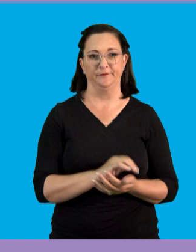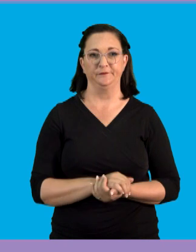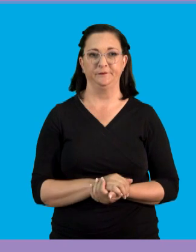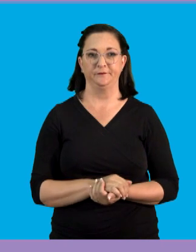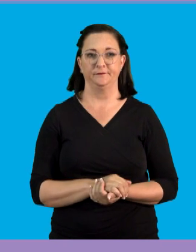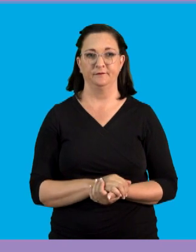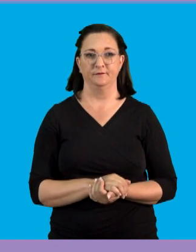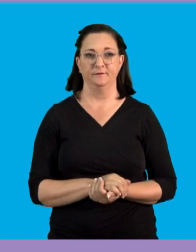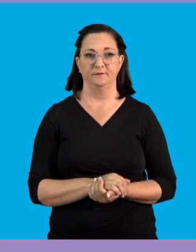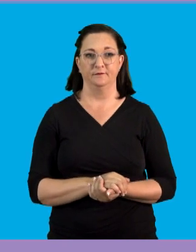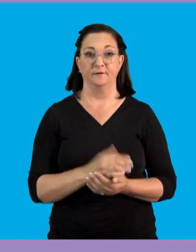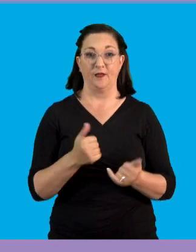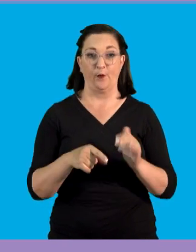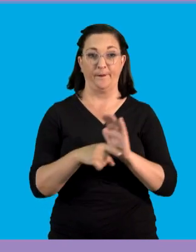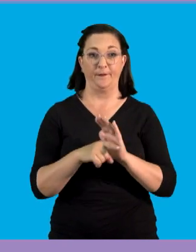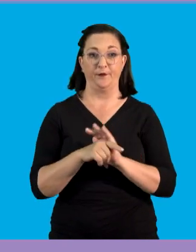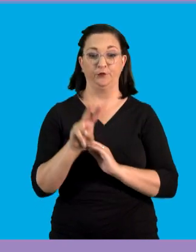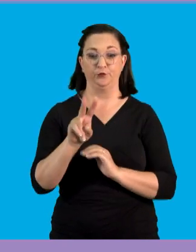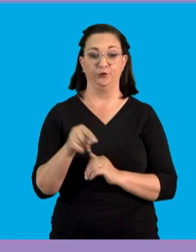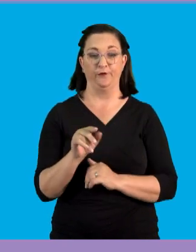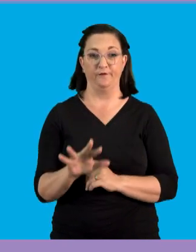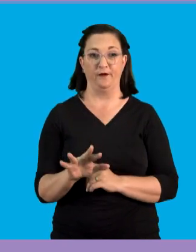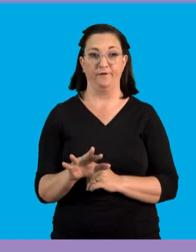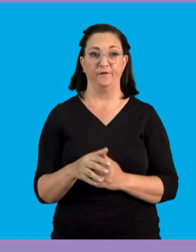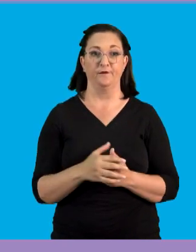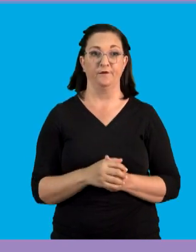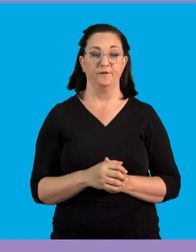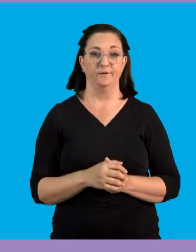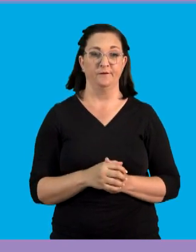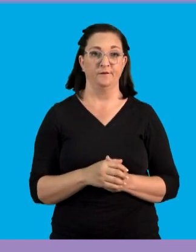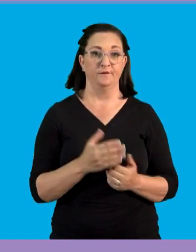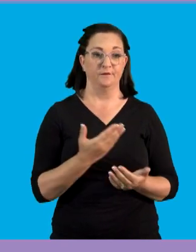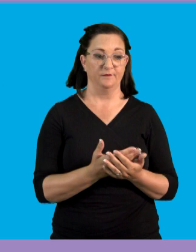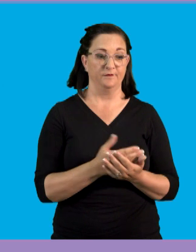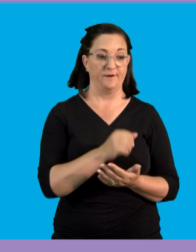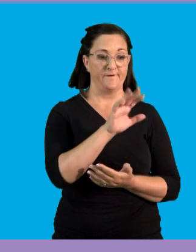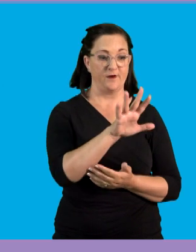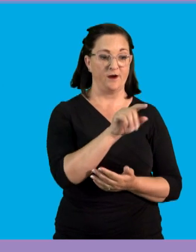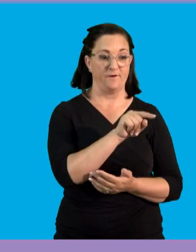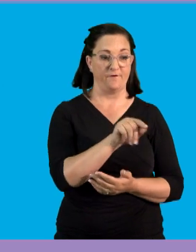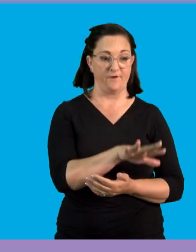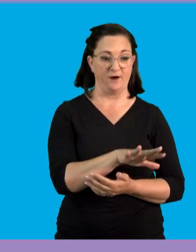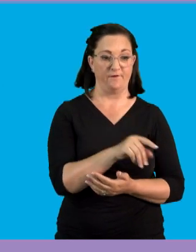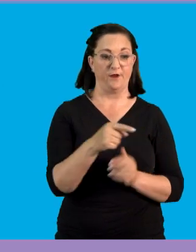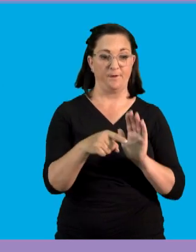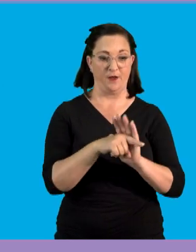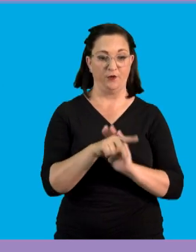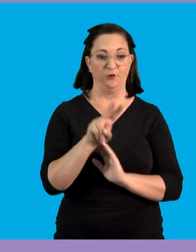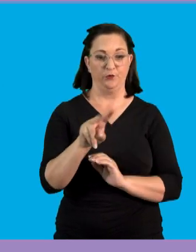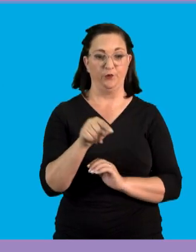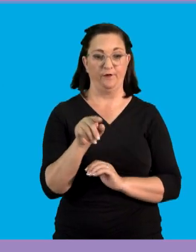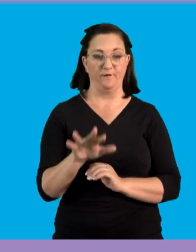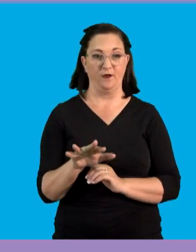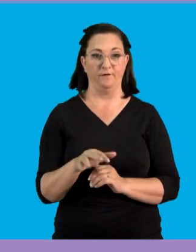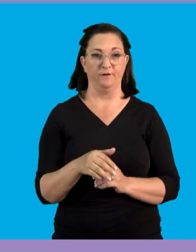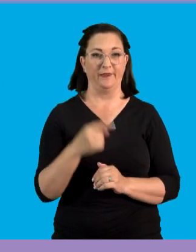does not change. And now I have 5/5 minus 2/5. What does that leave me